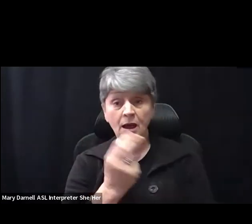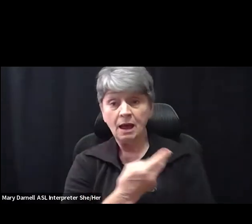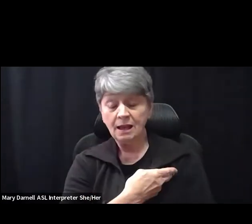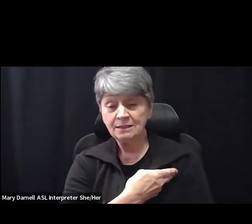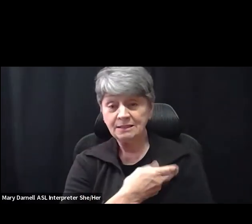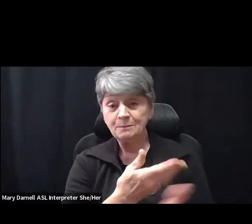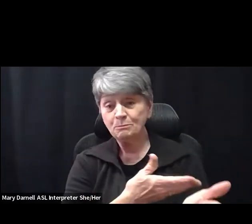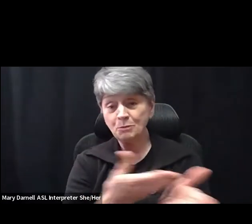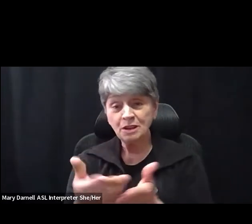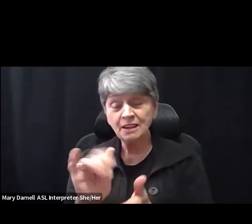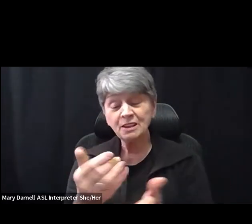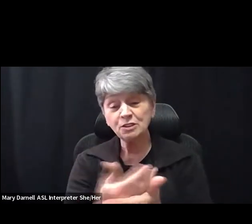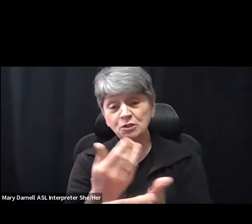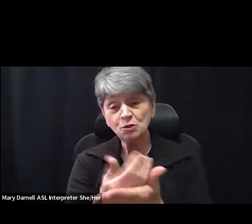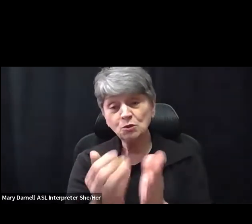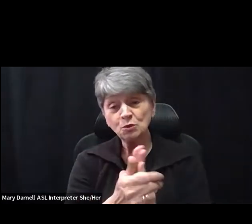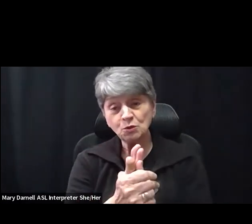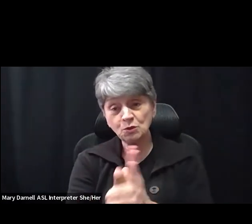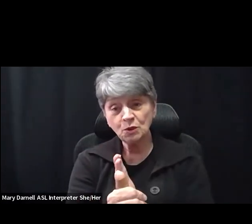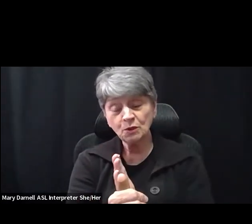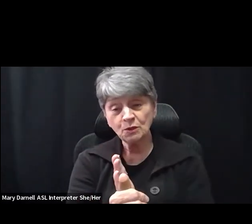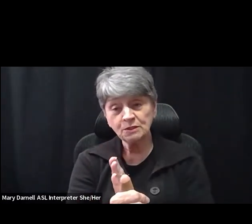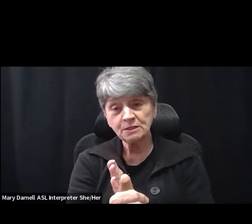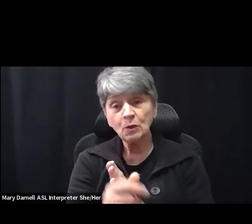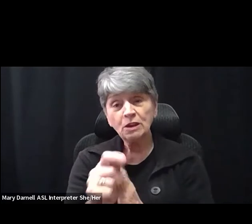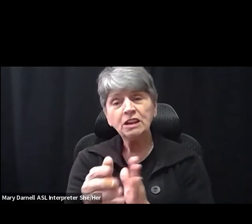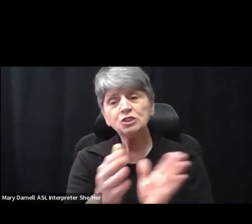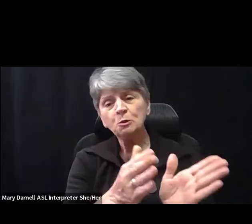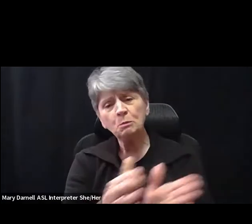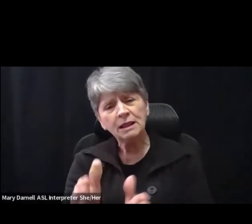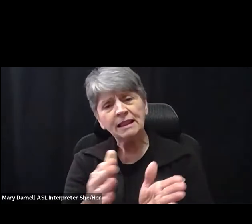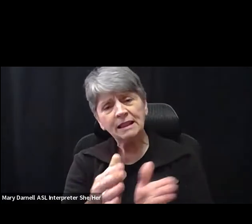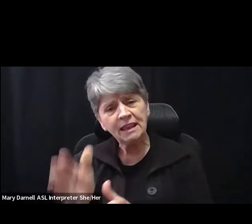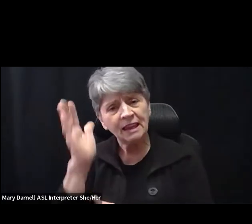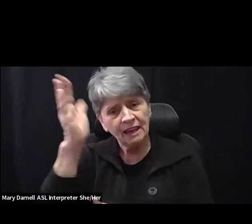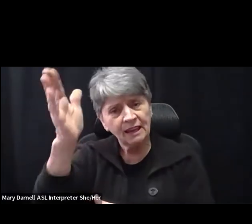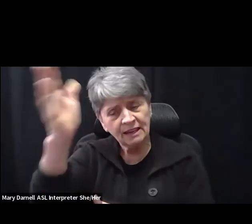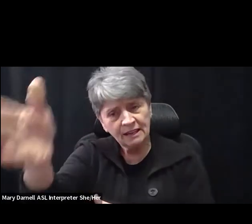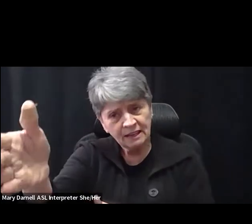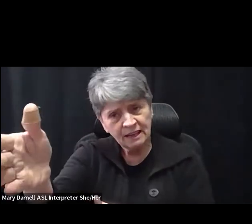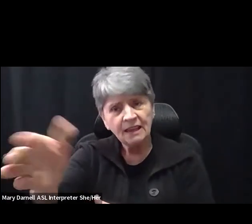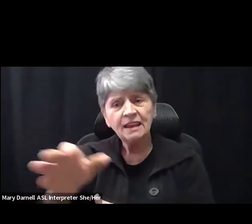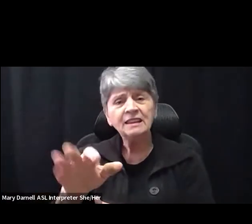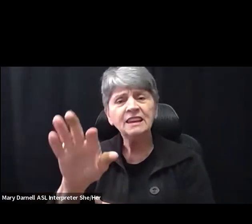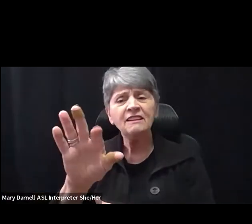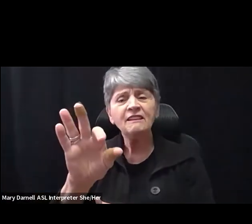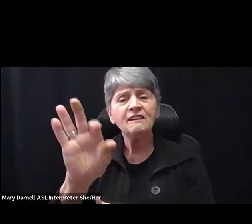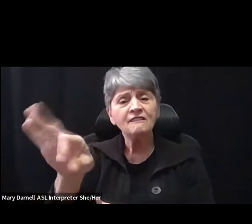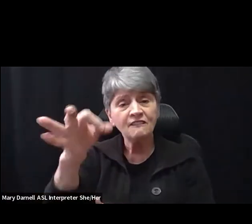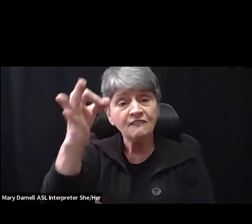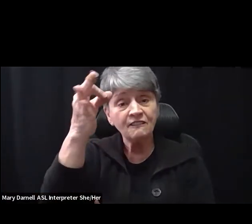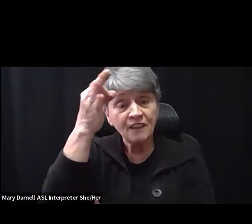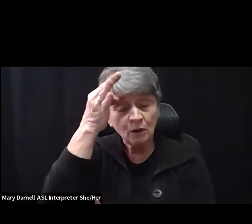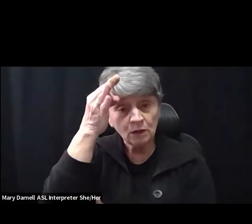leaders, right? And we know that we need to play the long game. The Federalist Society hit 40 years this year, and